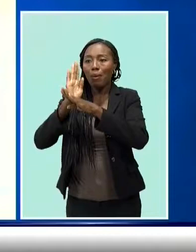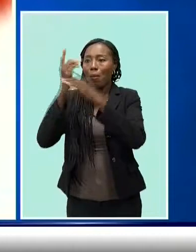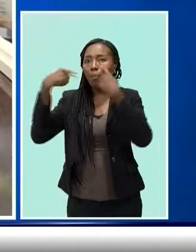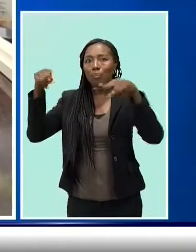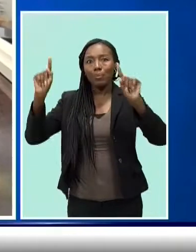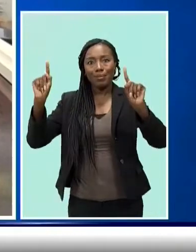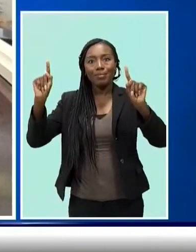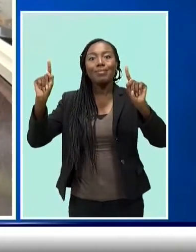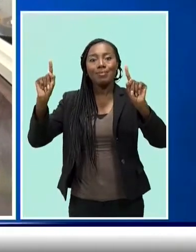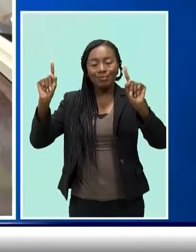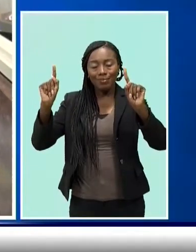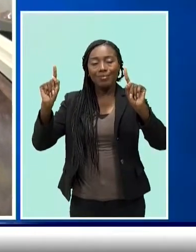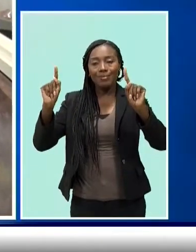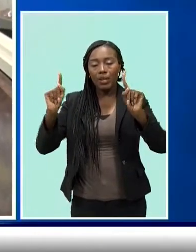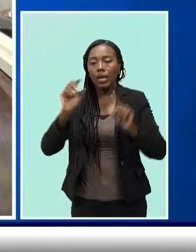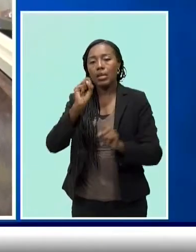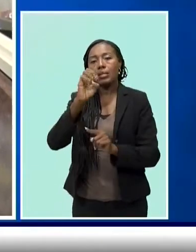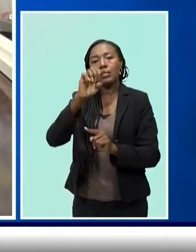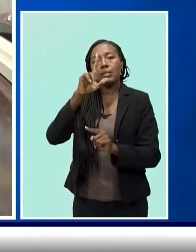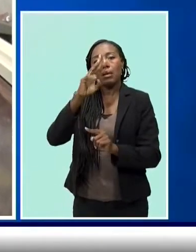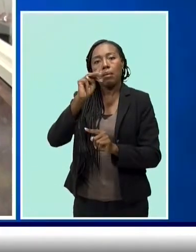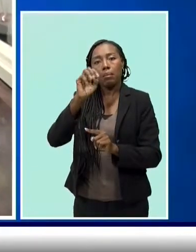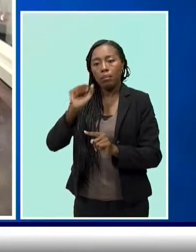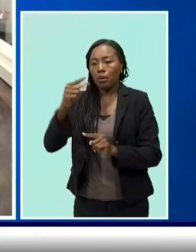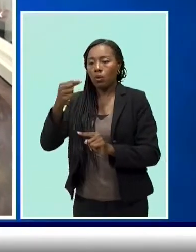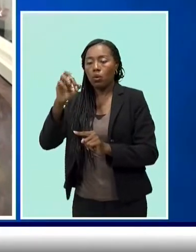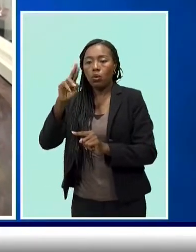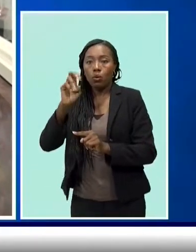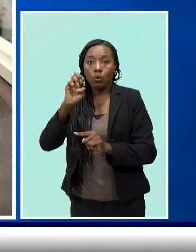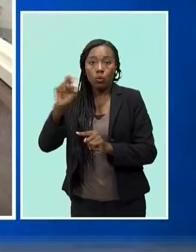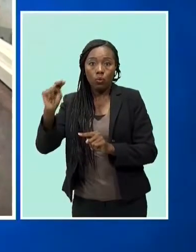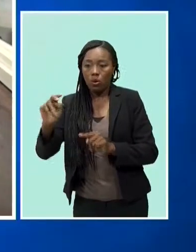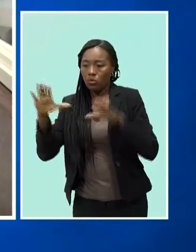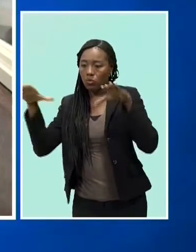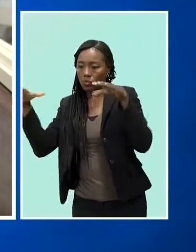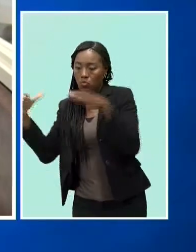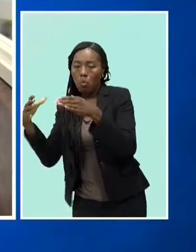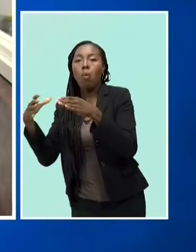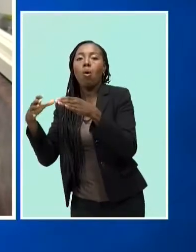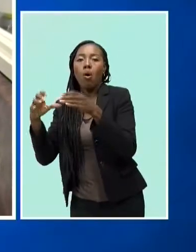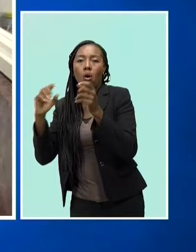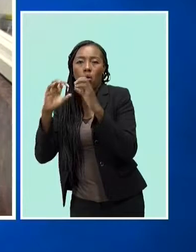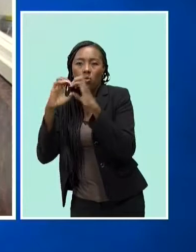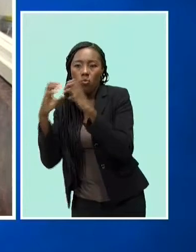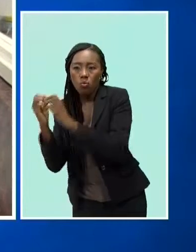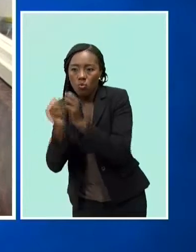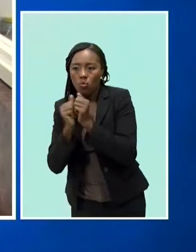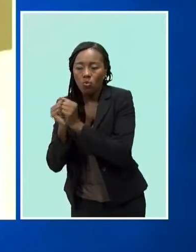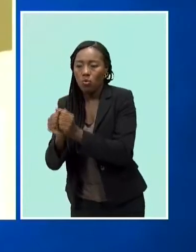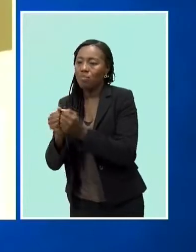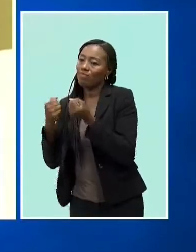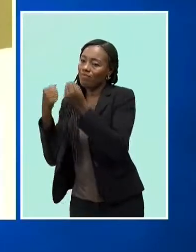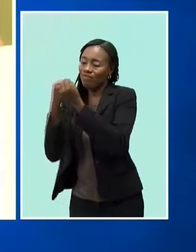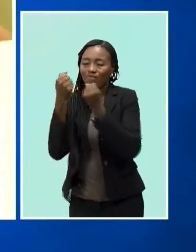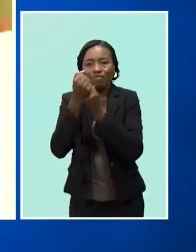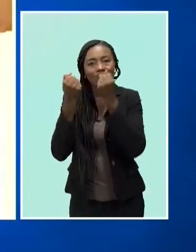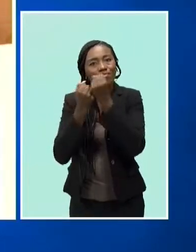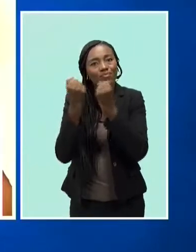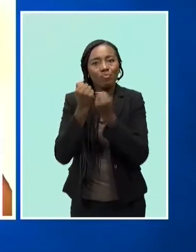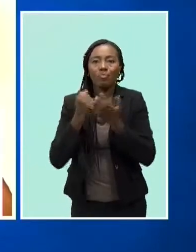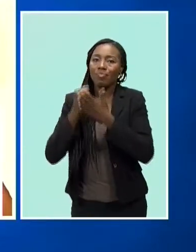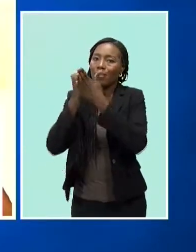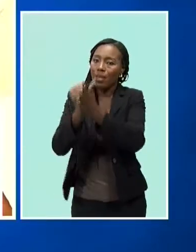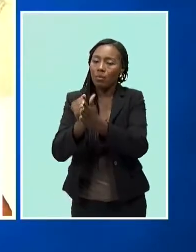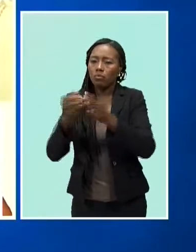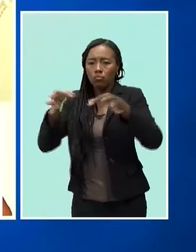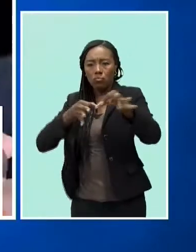reality. Selma Green is the manager leading a small but dynamic team that gets the job done. She explains how they